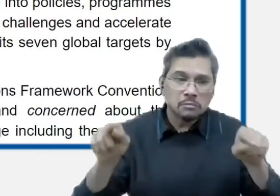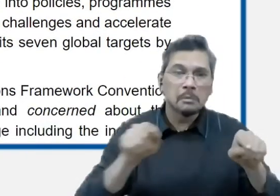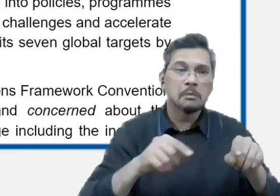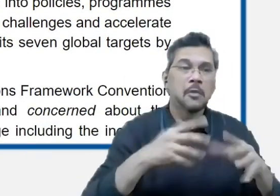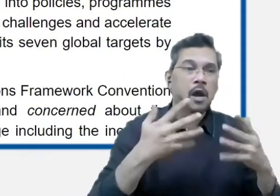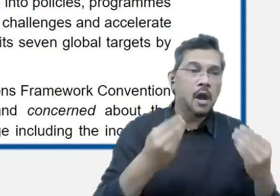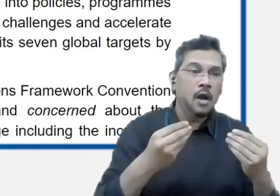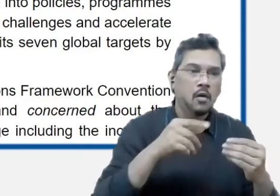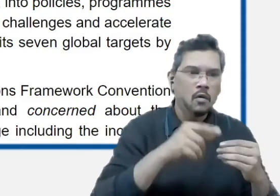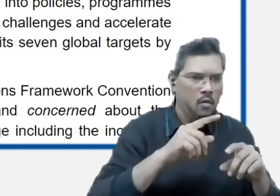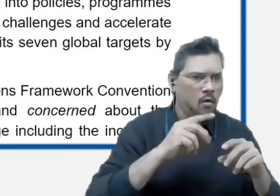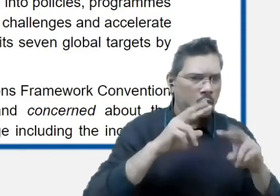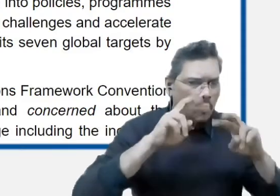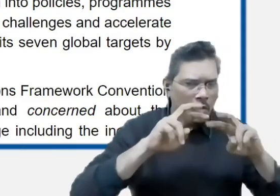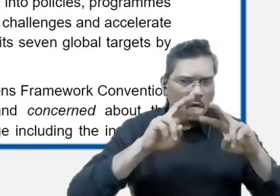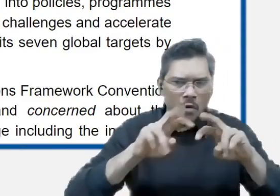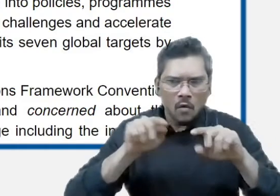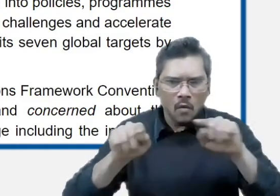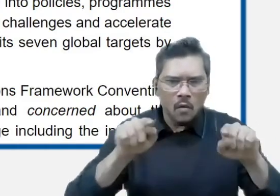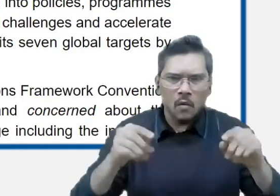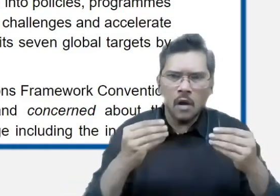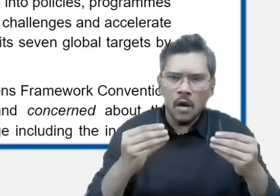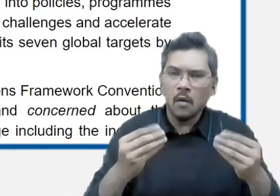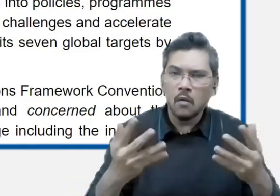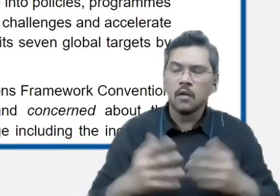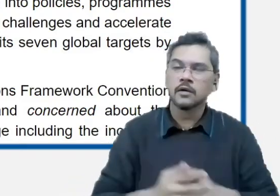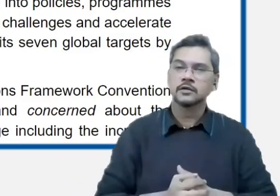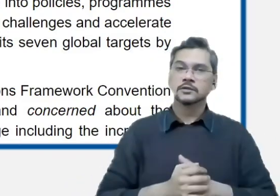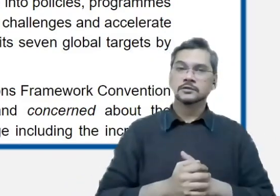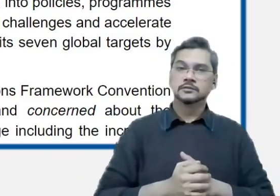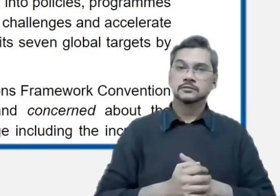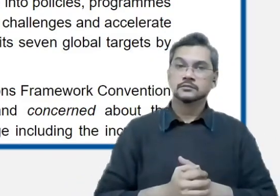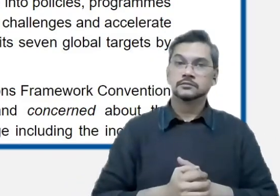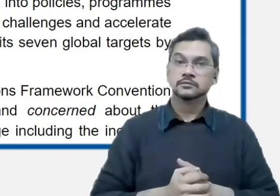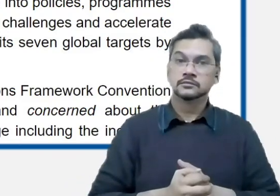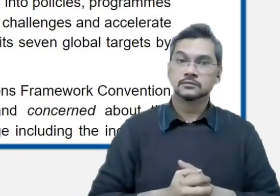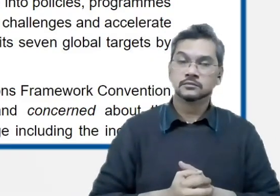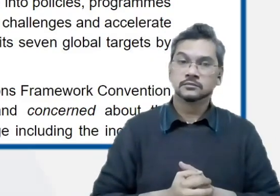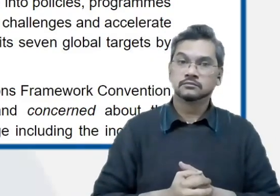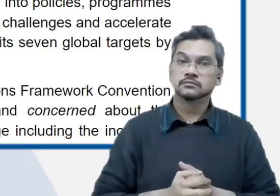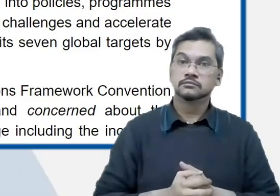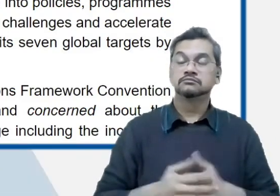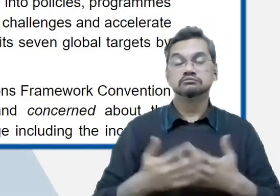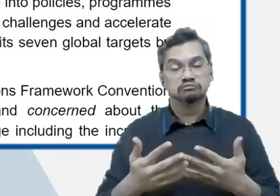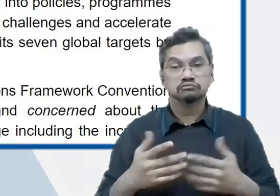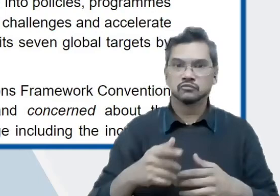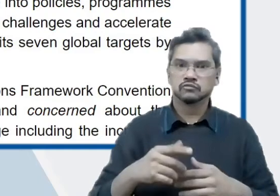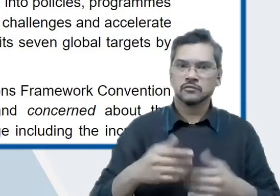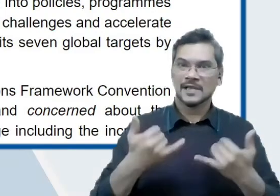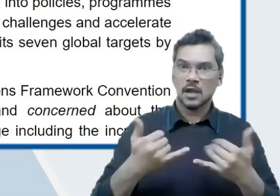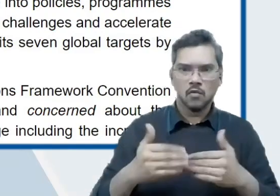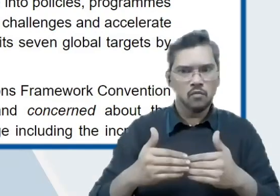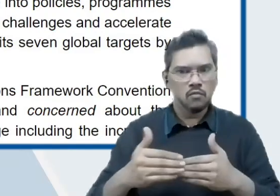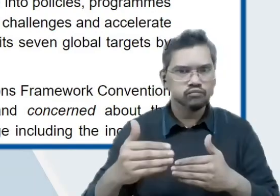Welcome the launch of Making Cities Resilient 2030 as a successor of the Making Cities Resilient campaign to